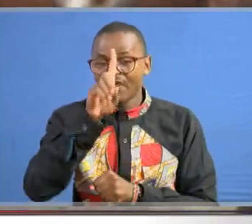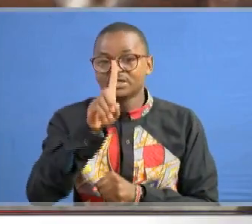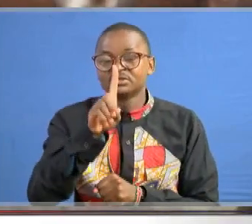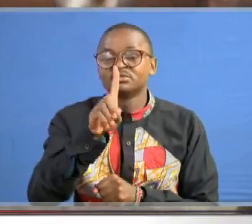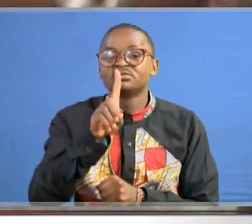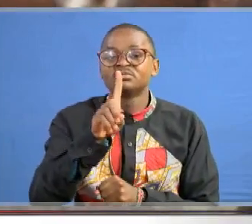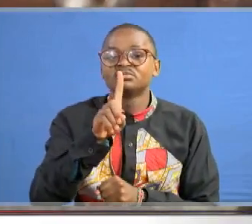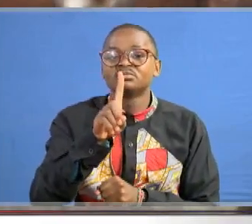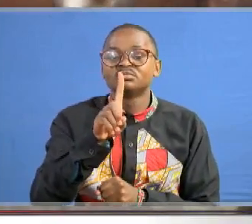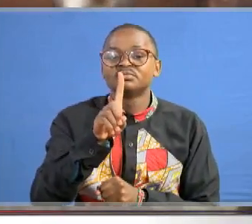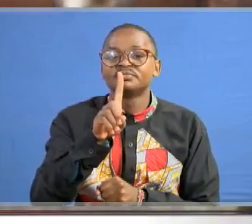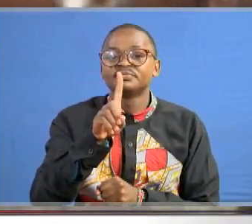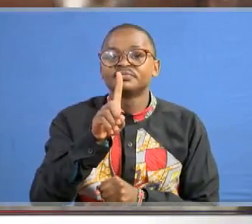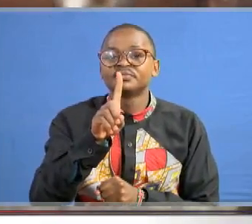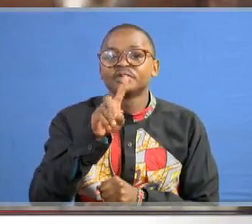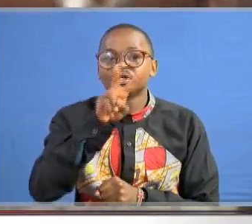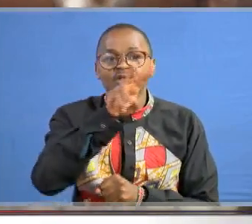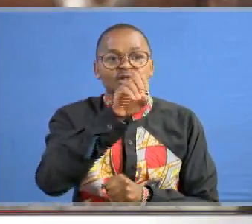forward to